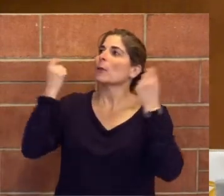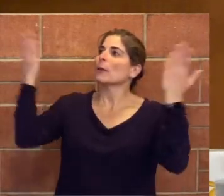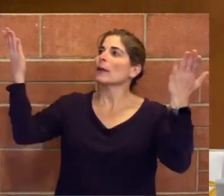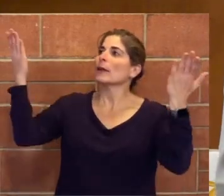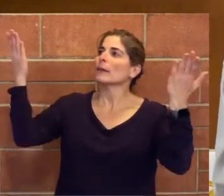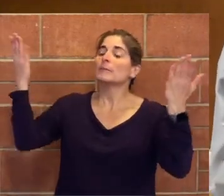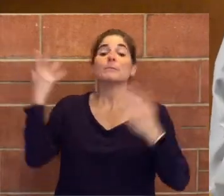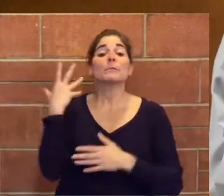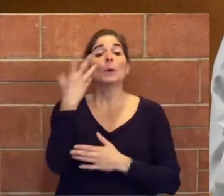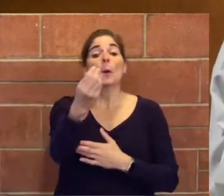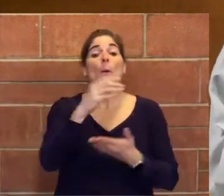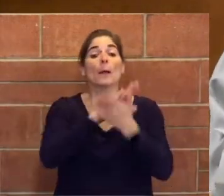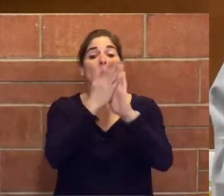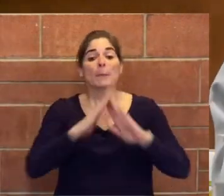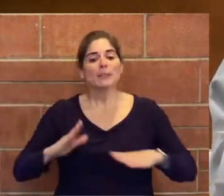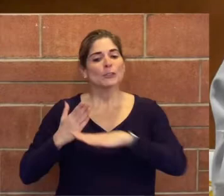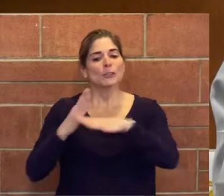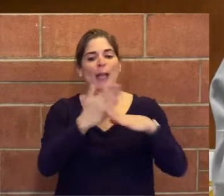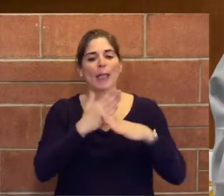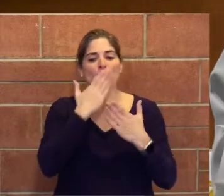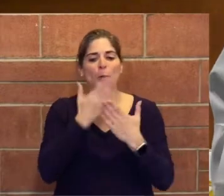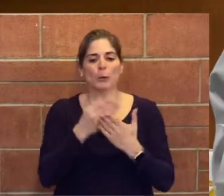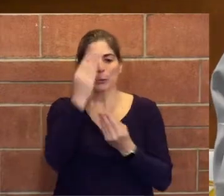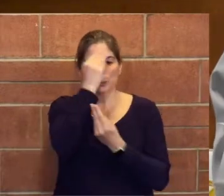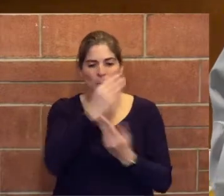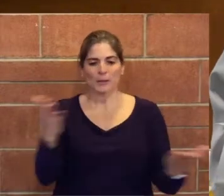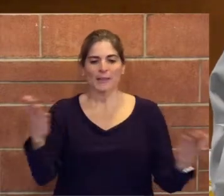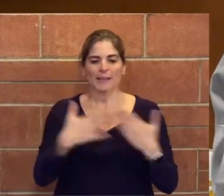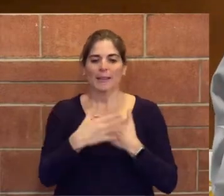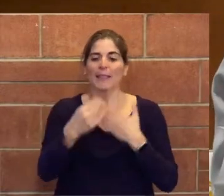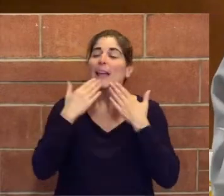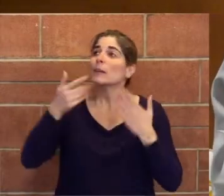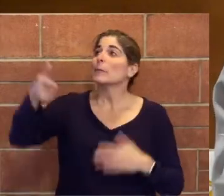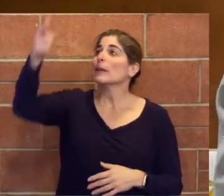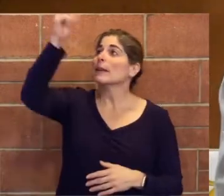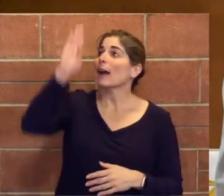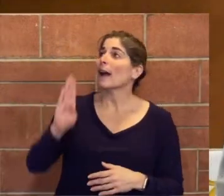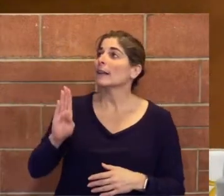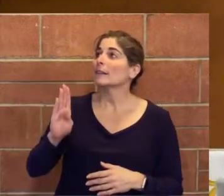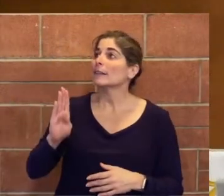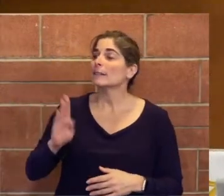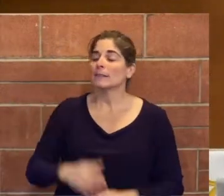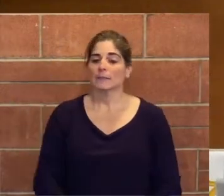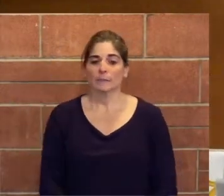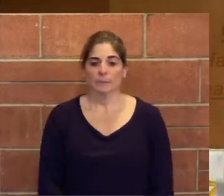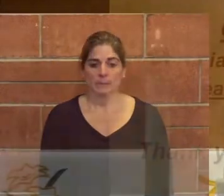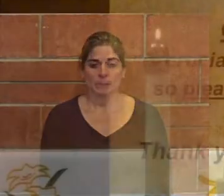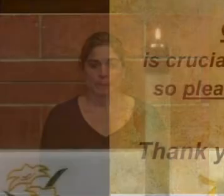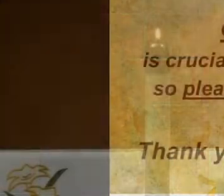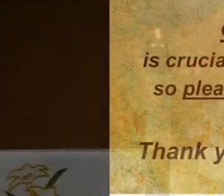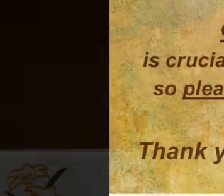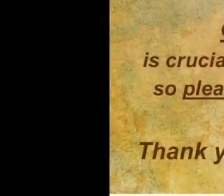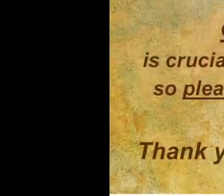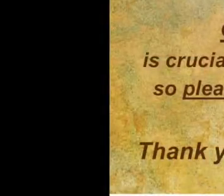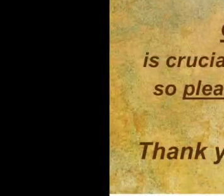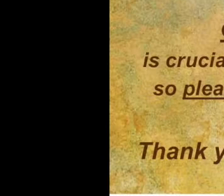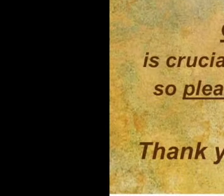He is risen indeed. Alleluia. Go in peace, share the good news. Thanks be to God.